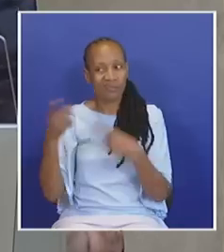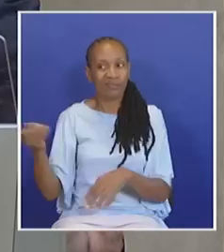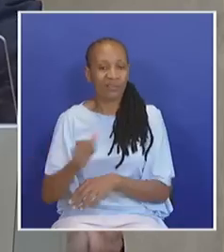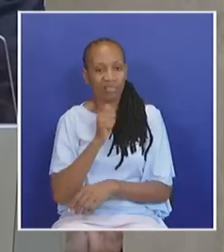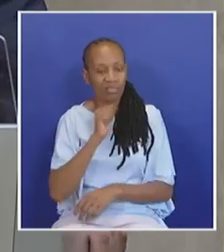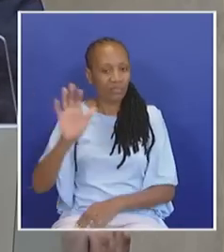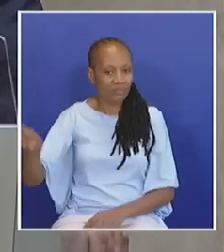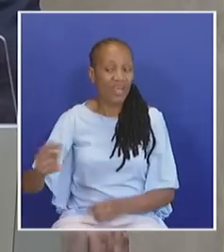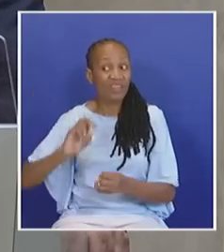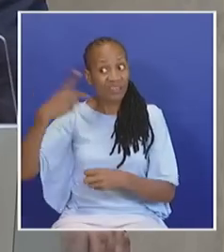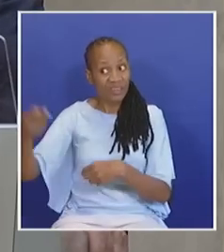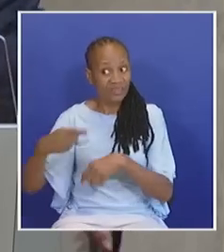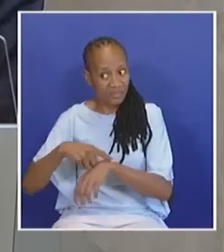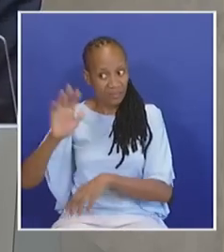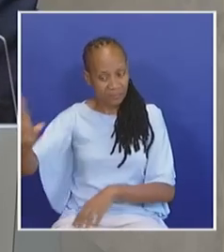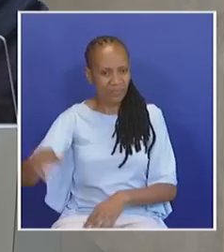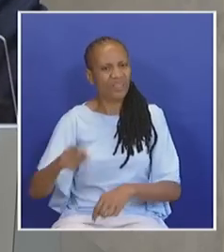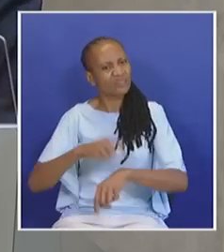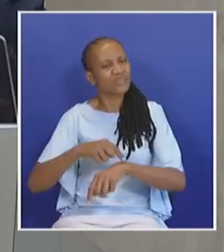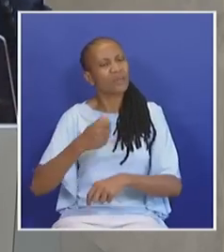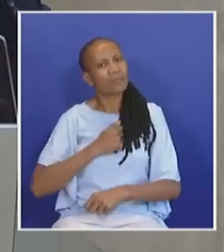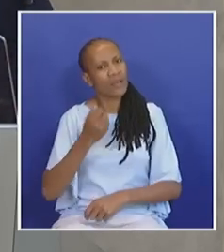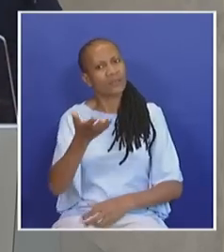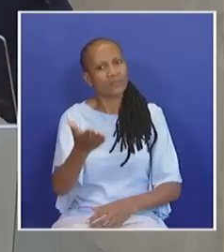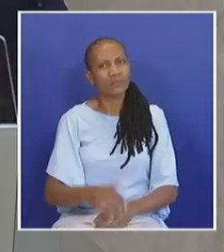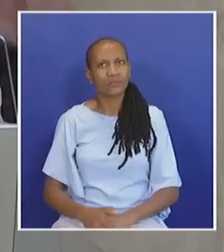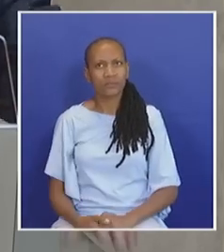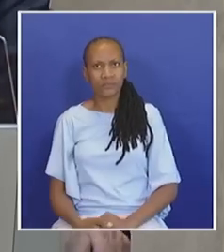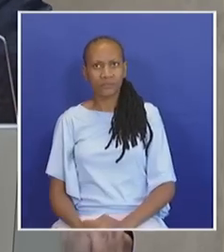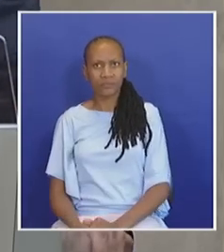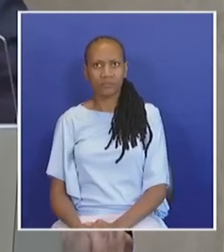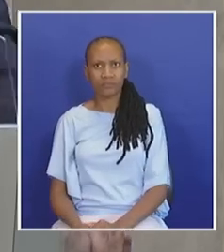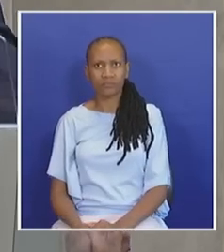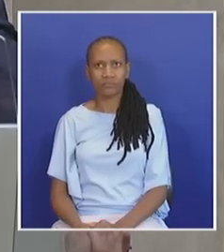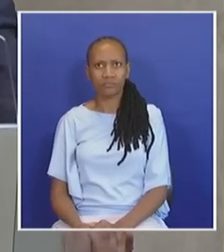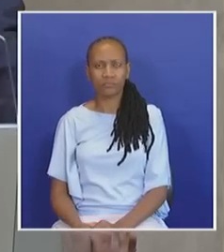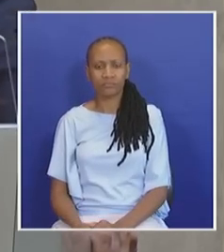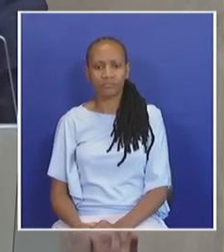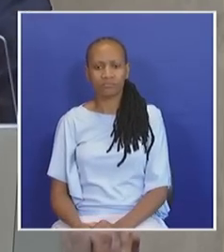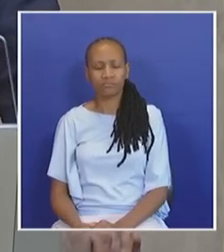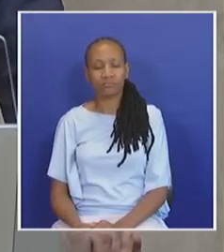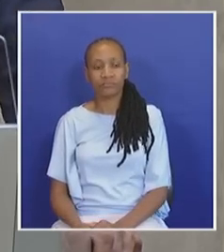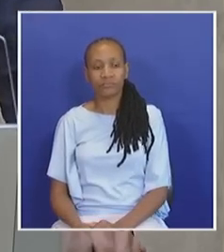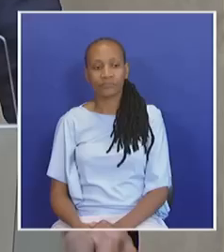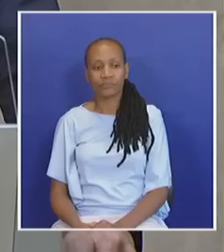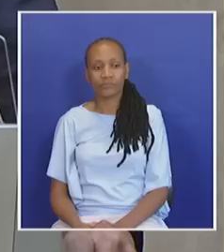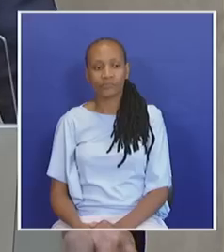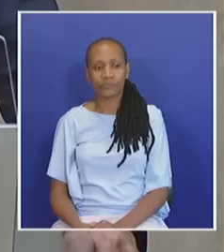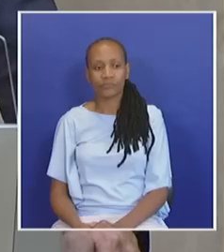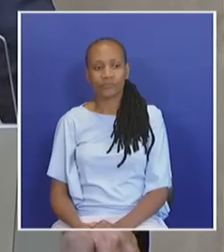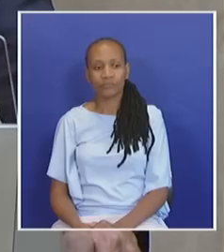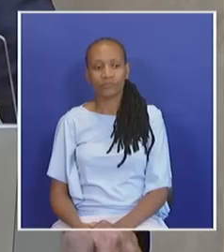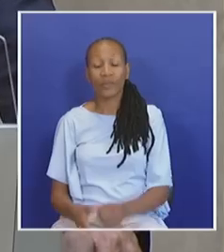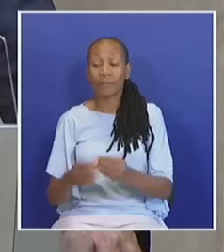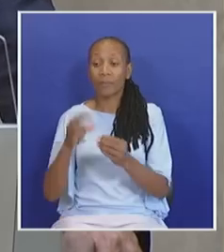time. Okay, let's quickly, before my time runs out. I got a specific gentleman I want to talk about here, Honorable Chairperson. Honorable